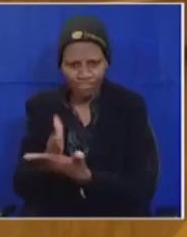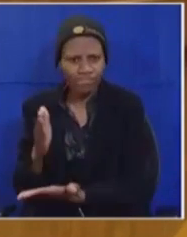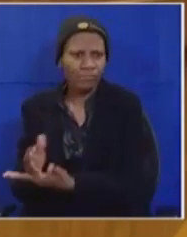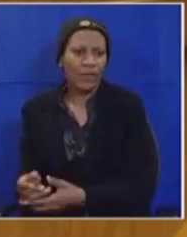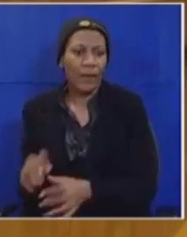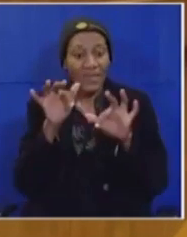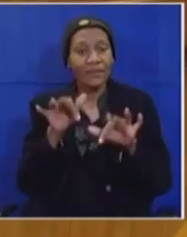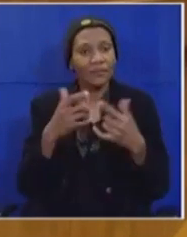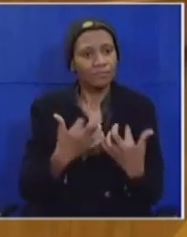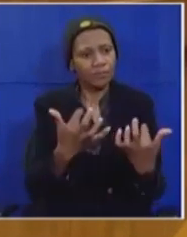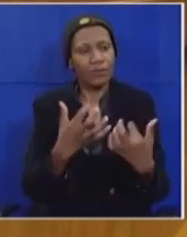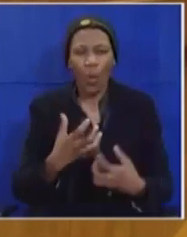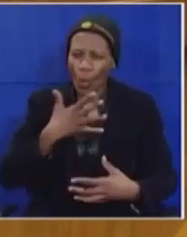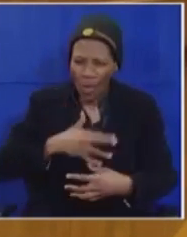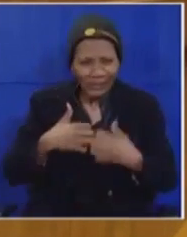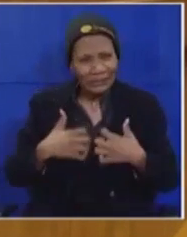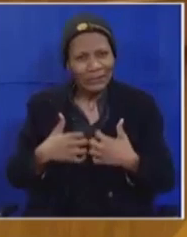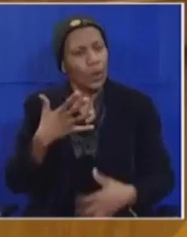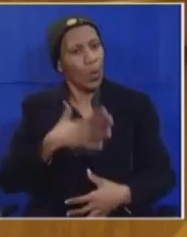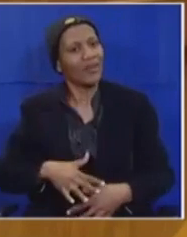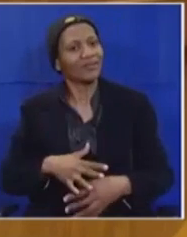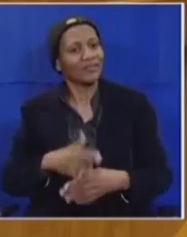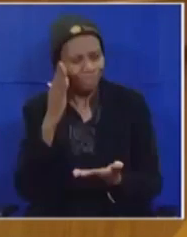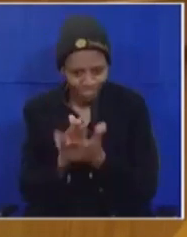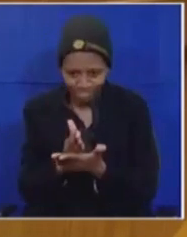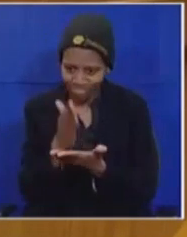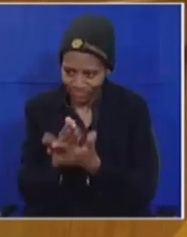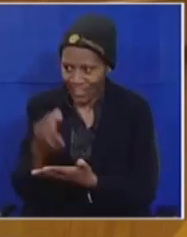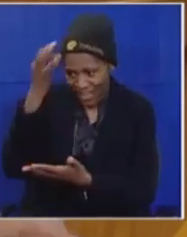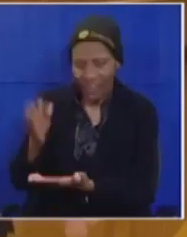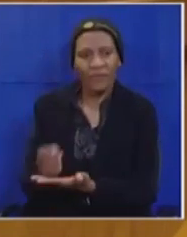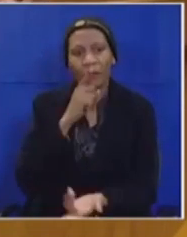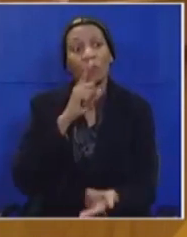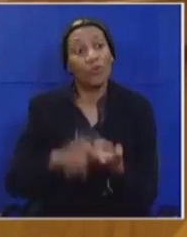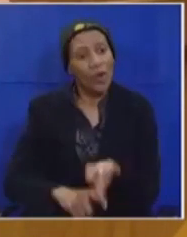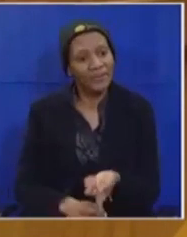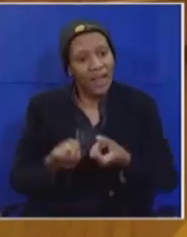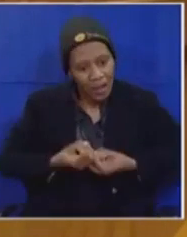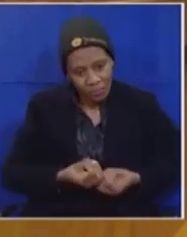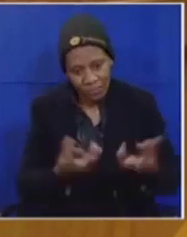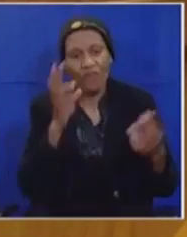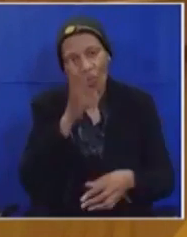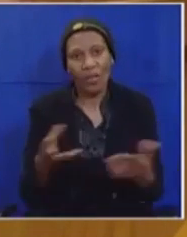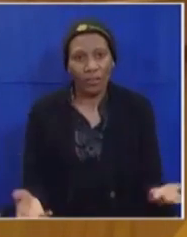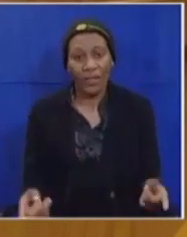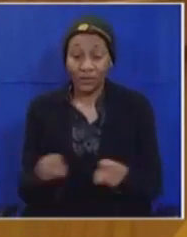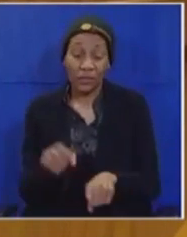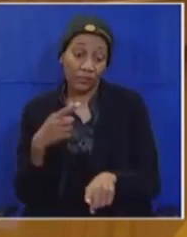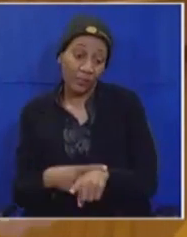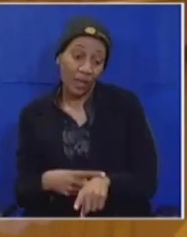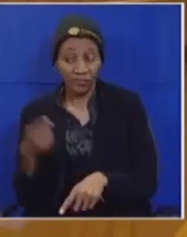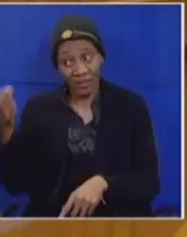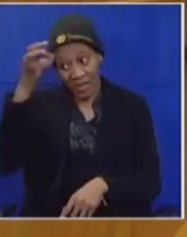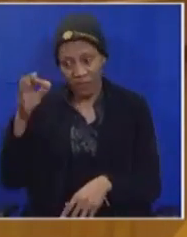for land who want certainty from the government. And at the same time, the government must